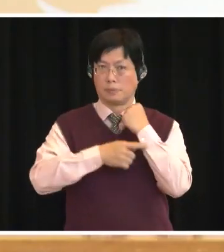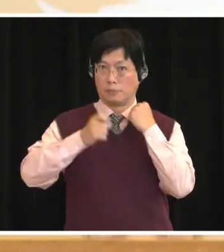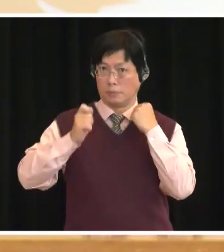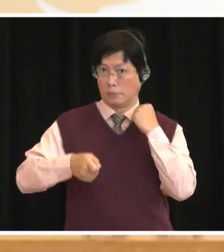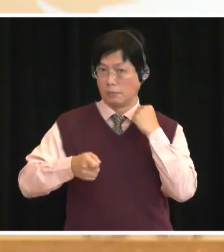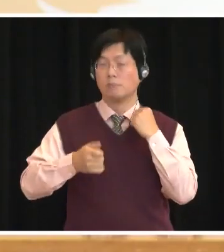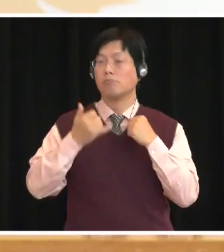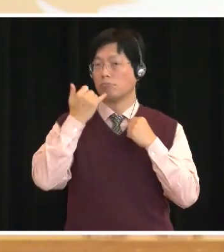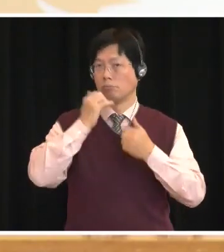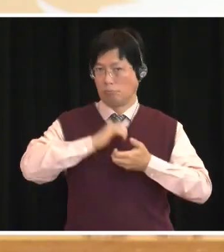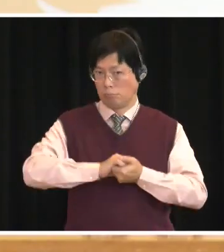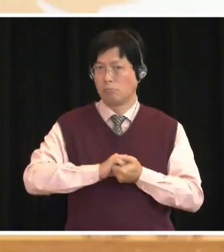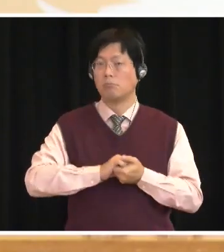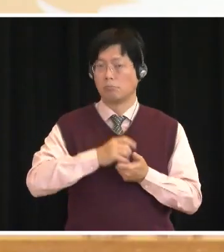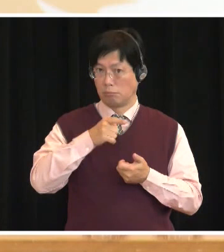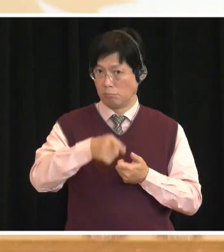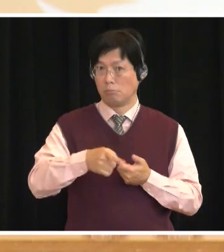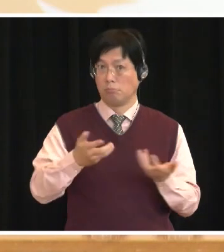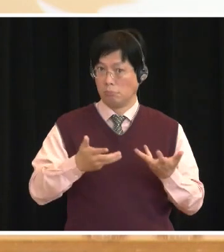court.